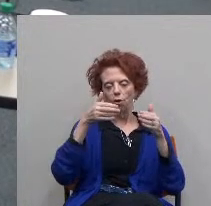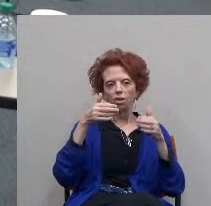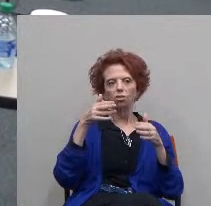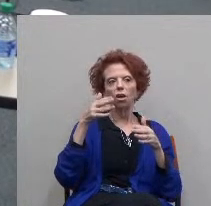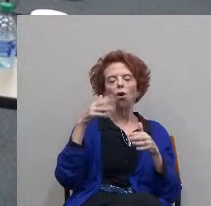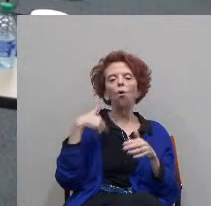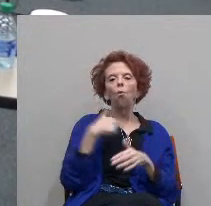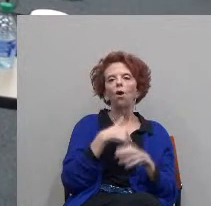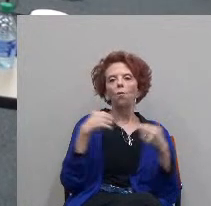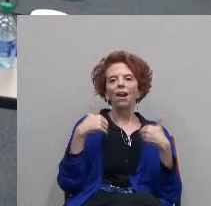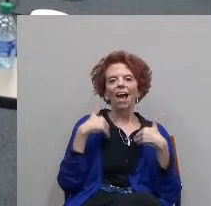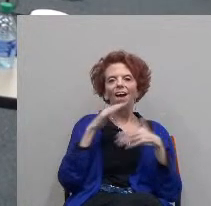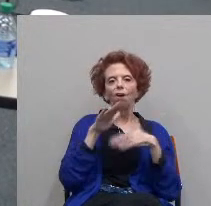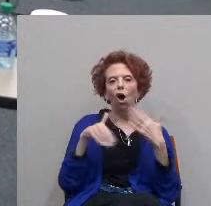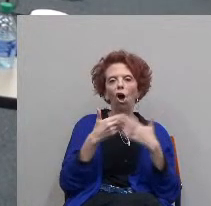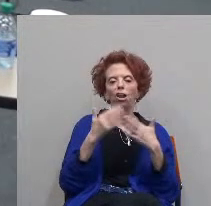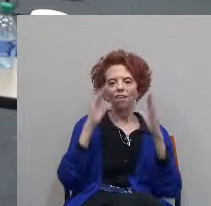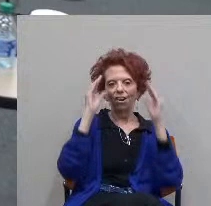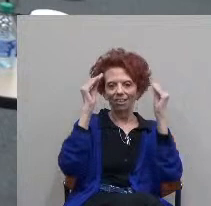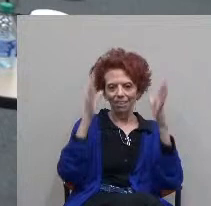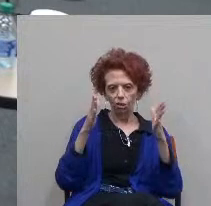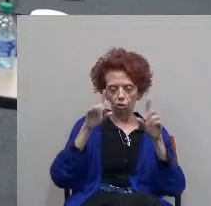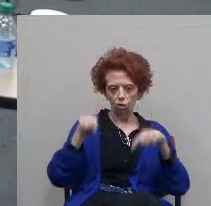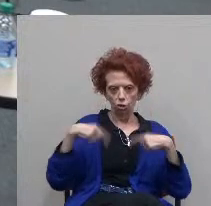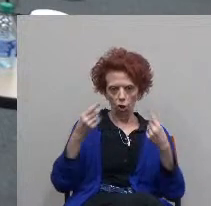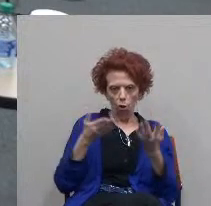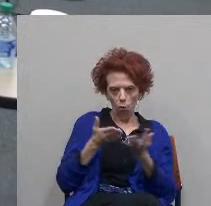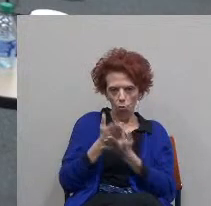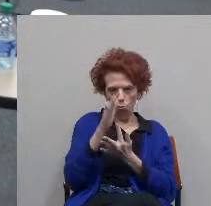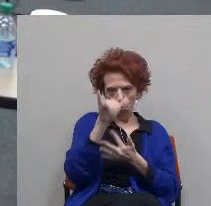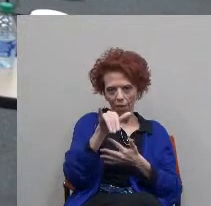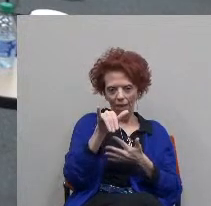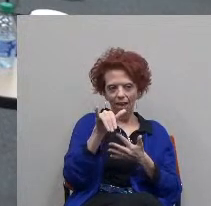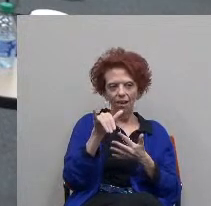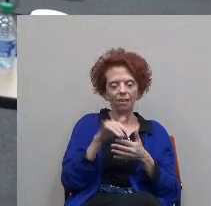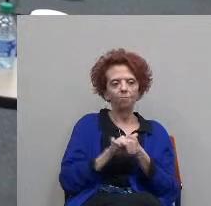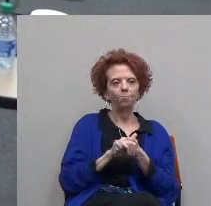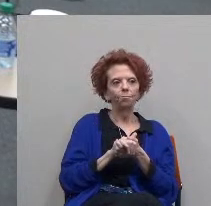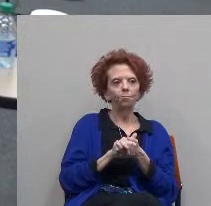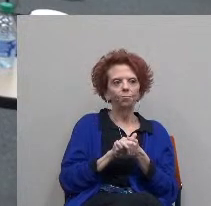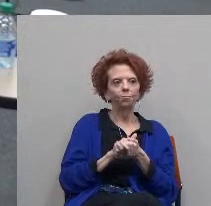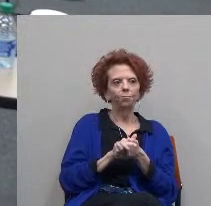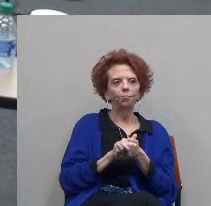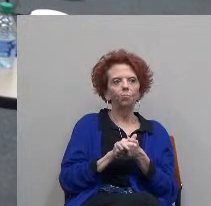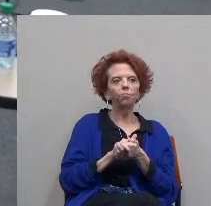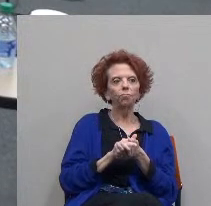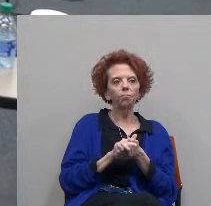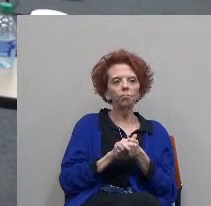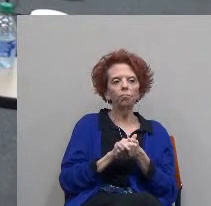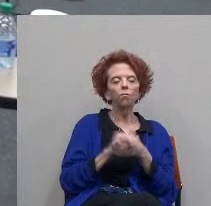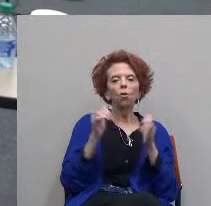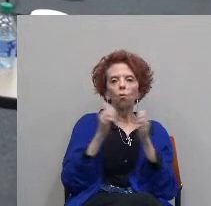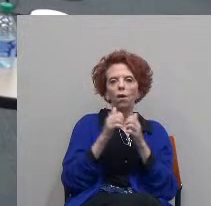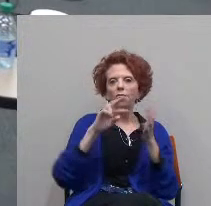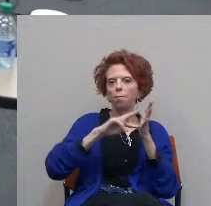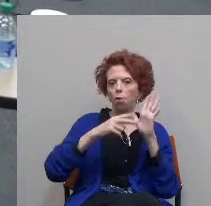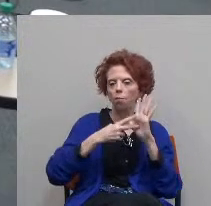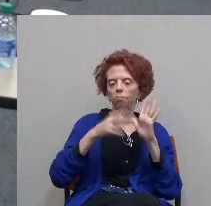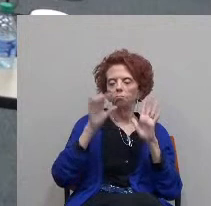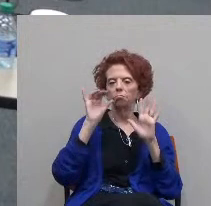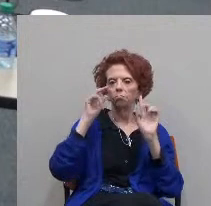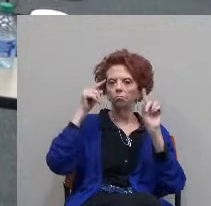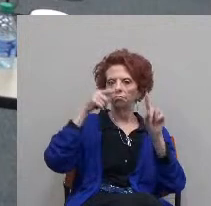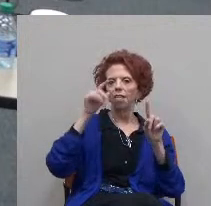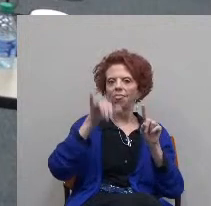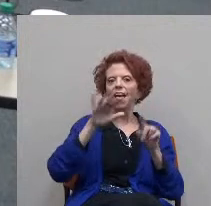would put all of our teachers through this, you know, the free and such, to put them all through with the intent that